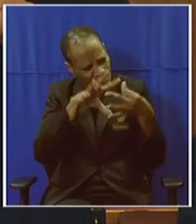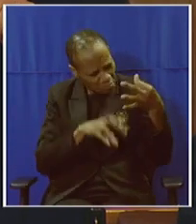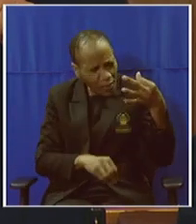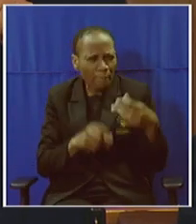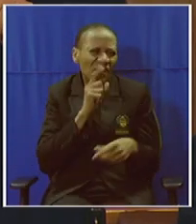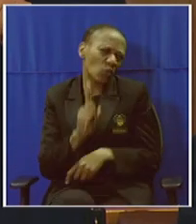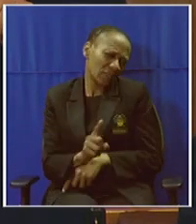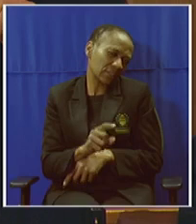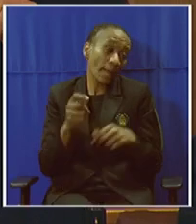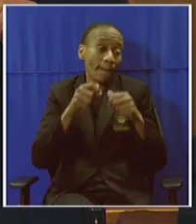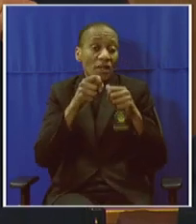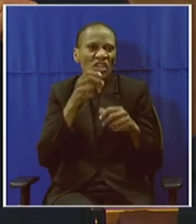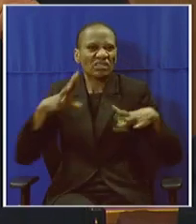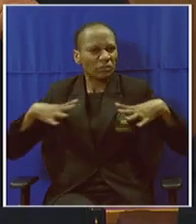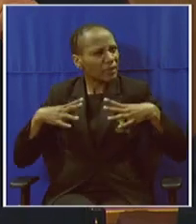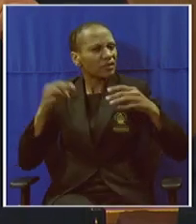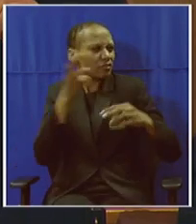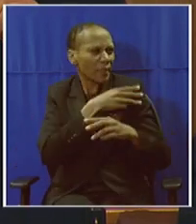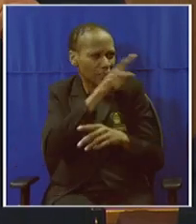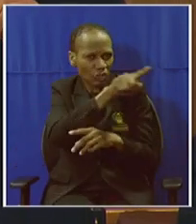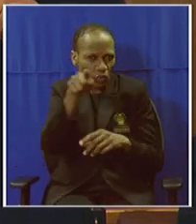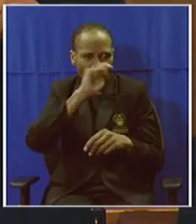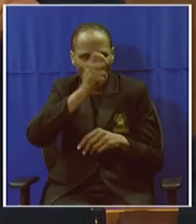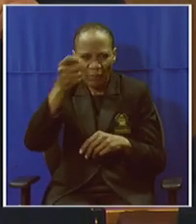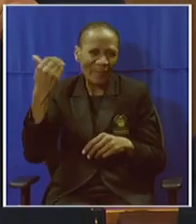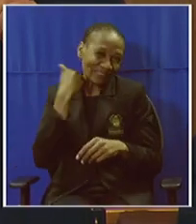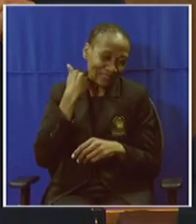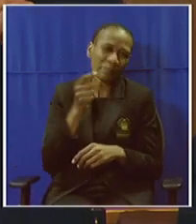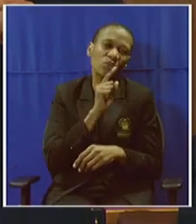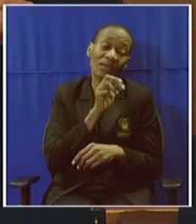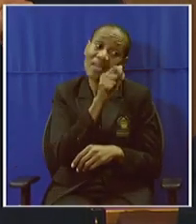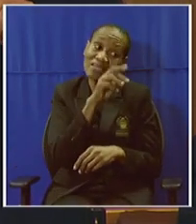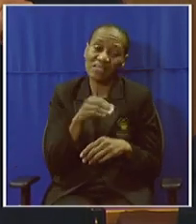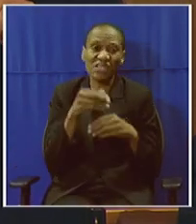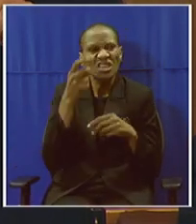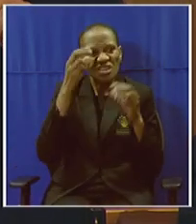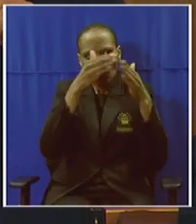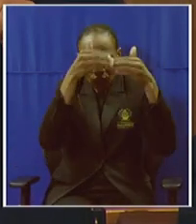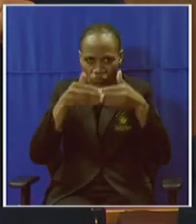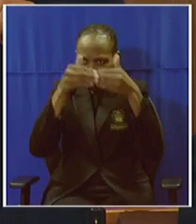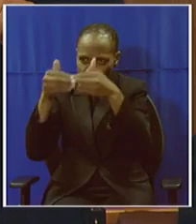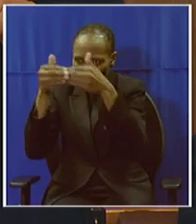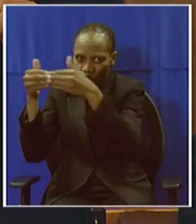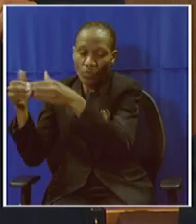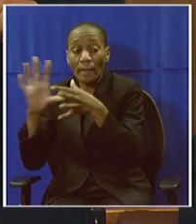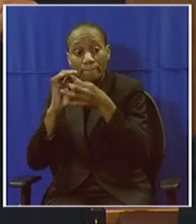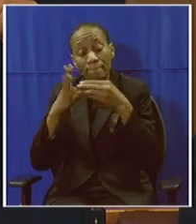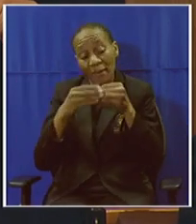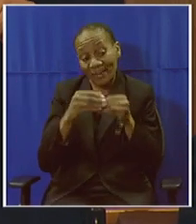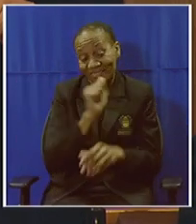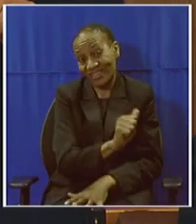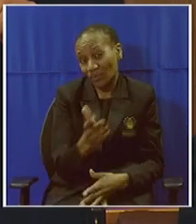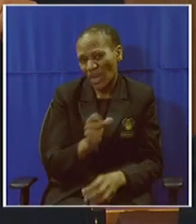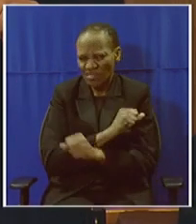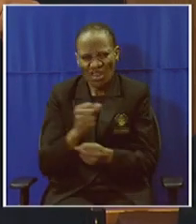millionaire managers shows that the ANC is more interested in maintaining the luxury lifestyles of its cadres than in delivering the quality